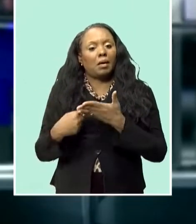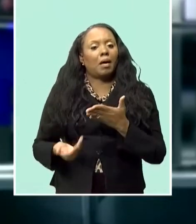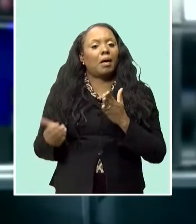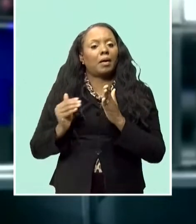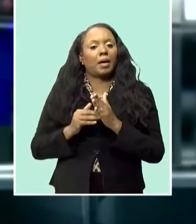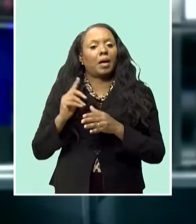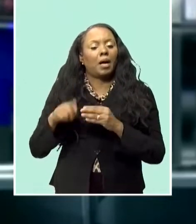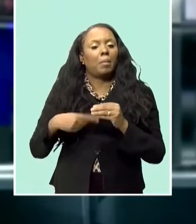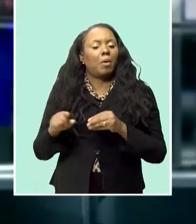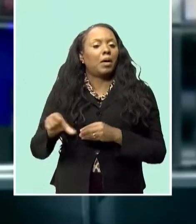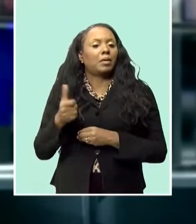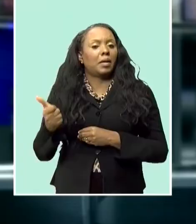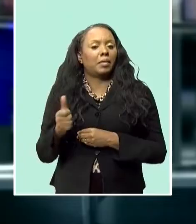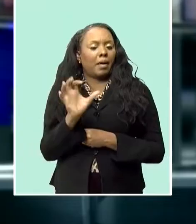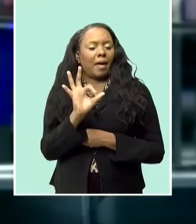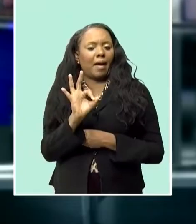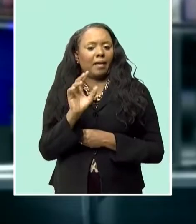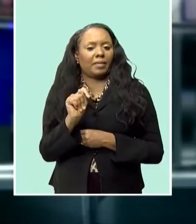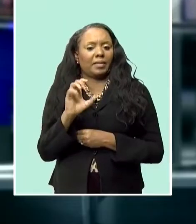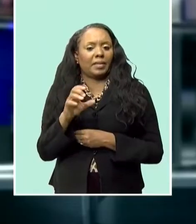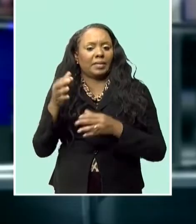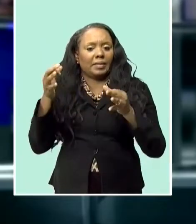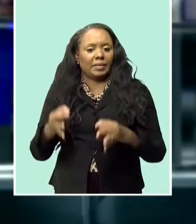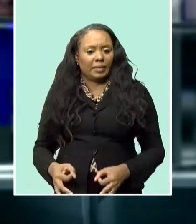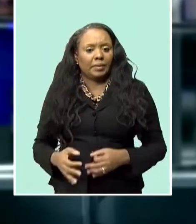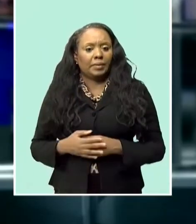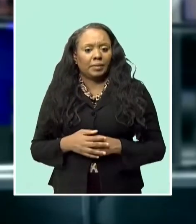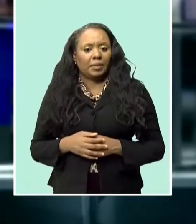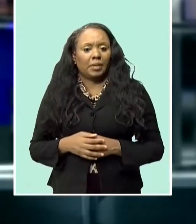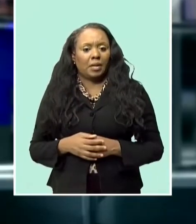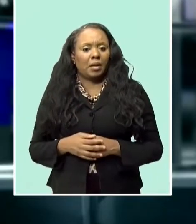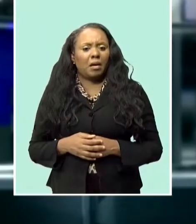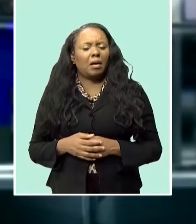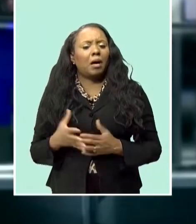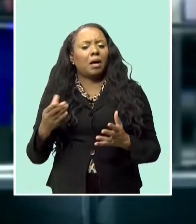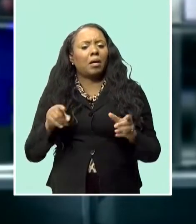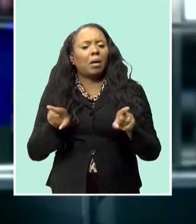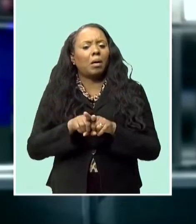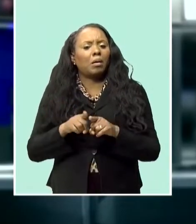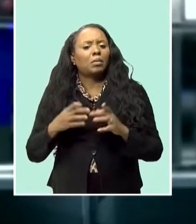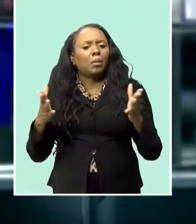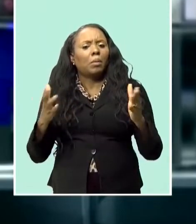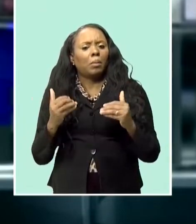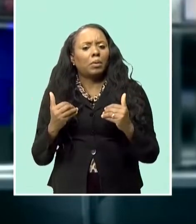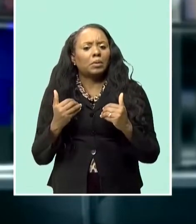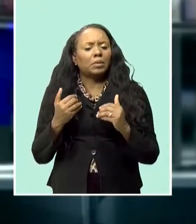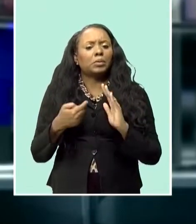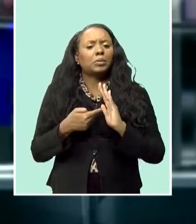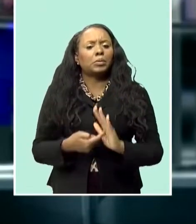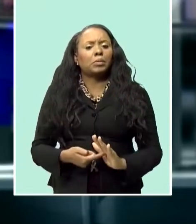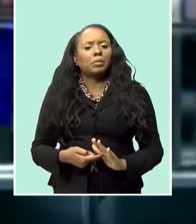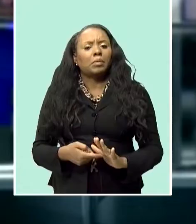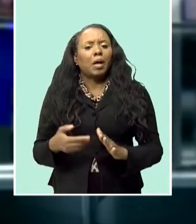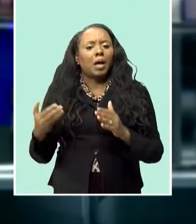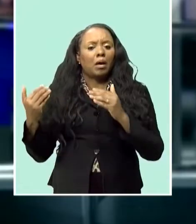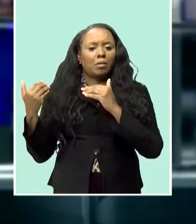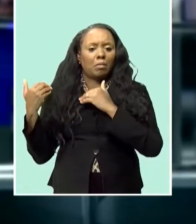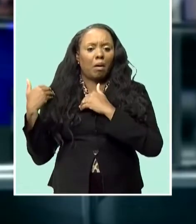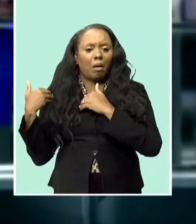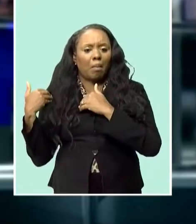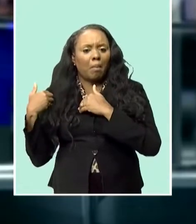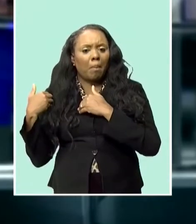decision, and it also ruled against the power company as it was trying to get what is known as the accountability clawback